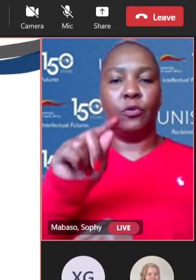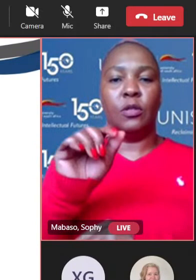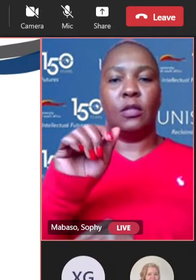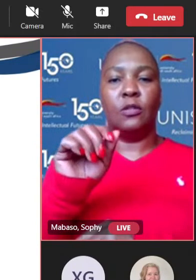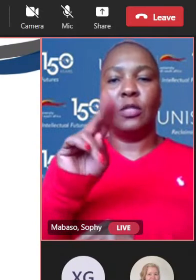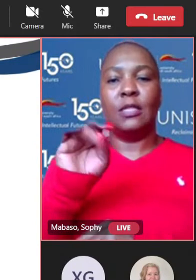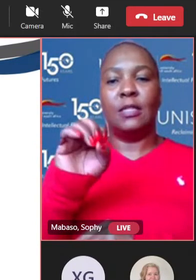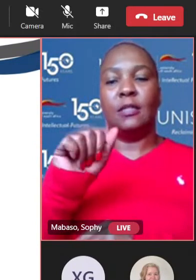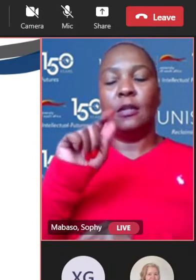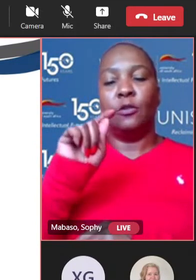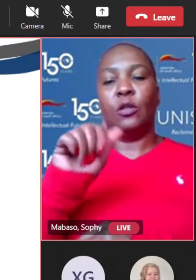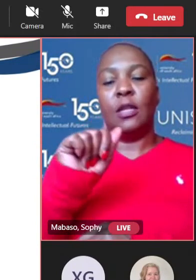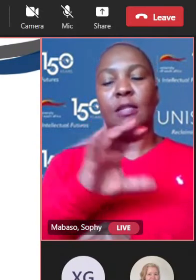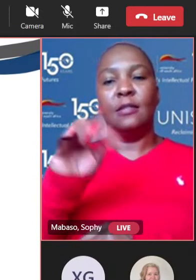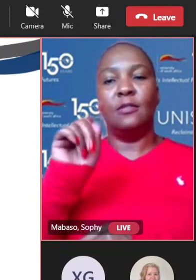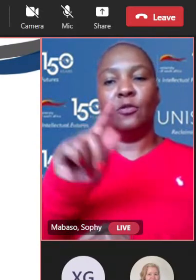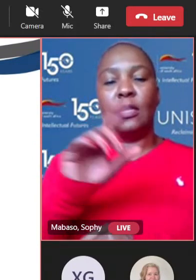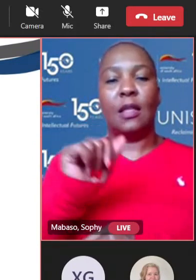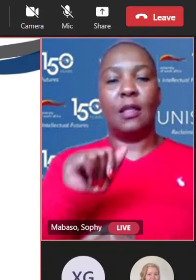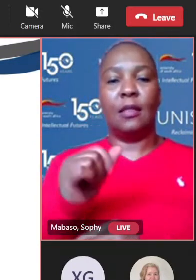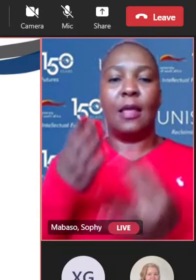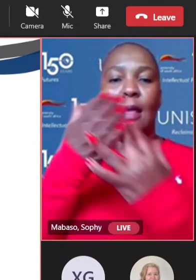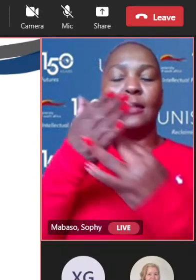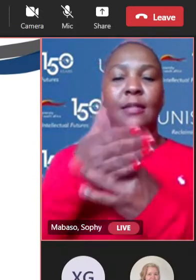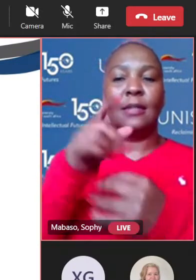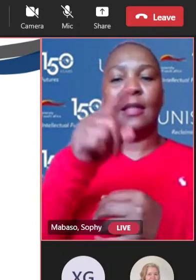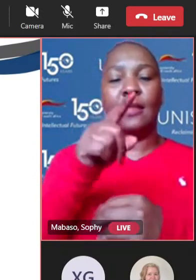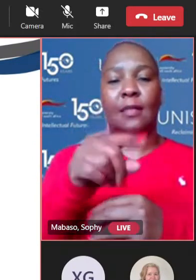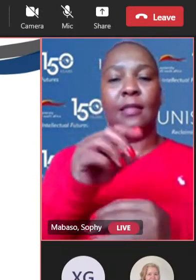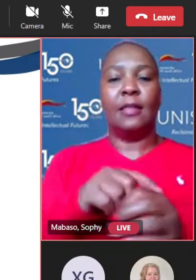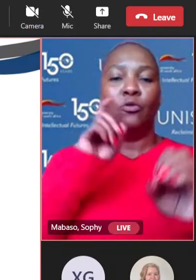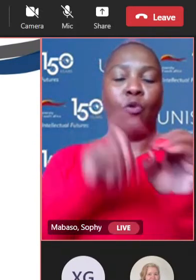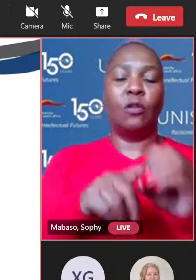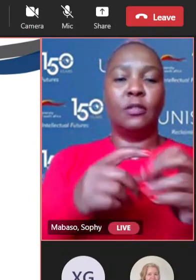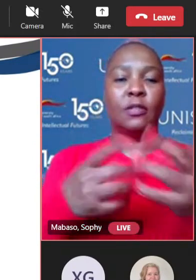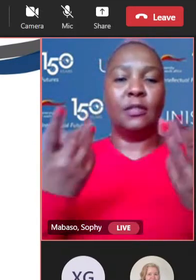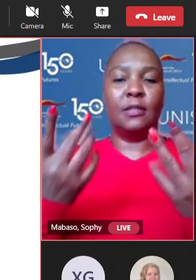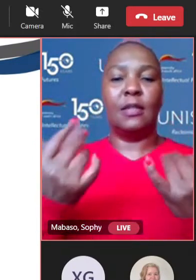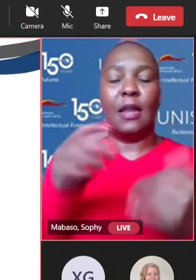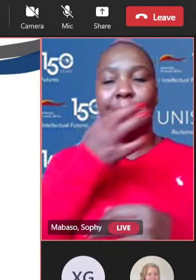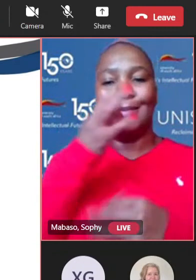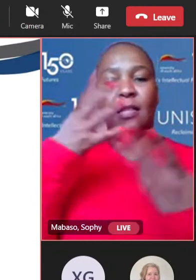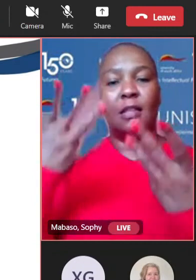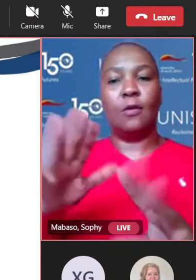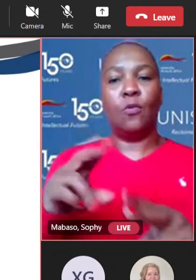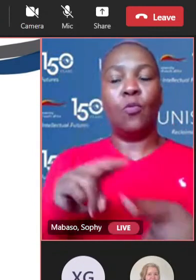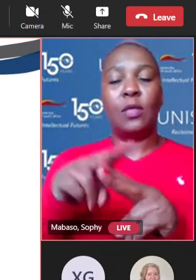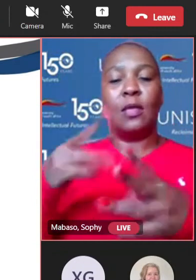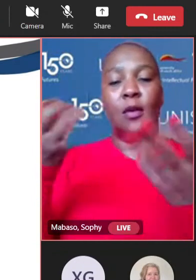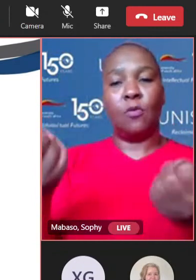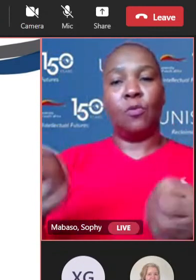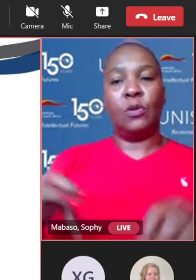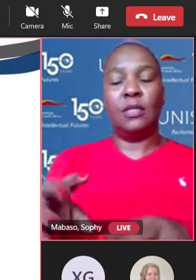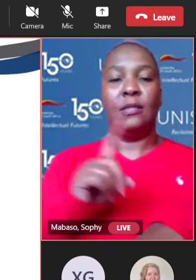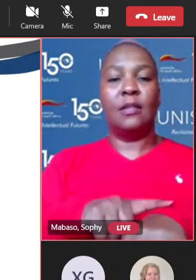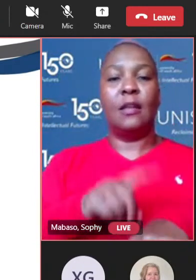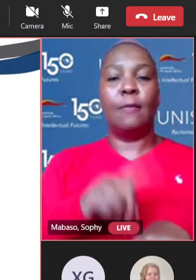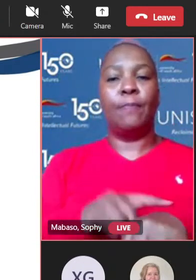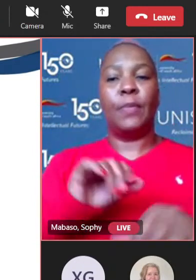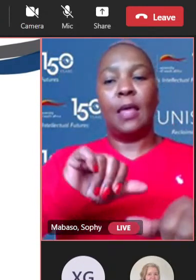edov.unisa.ac.za, so you can really start accessing those courses, as I said. So without further ado, let's move on to the